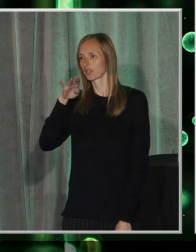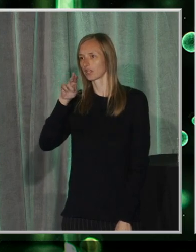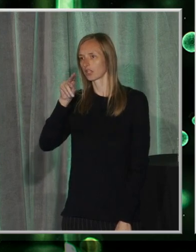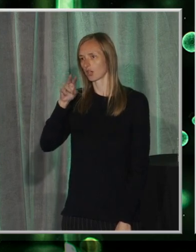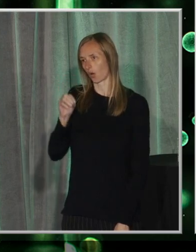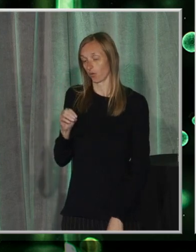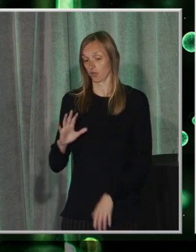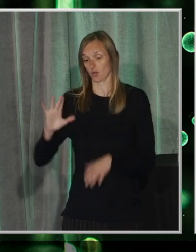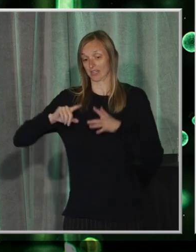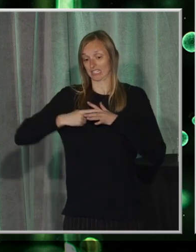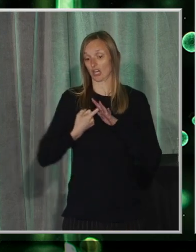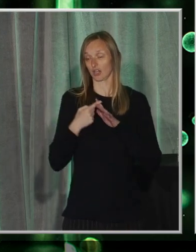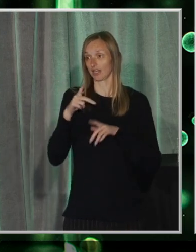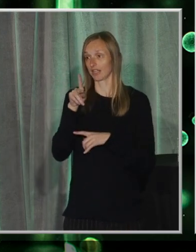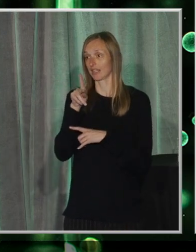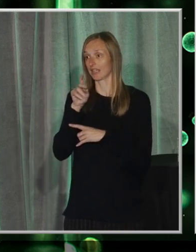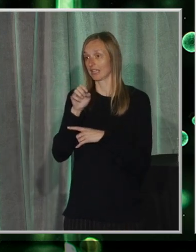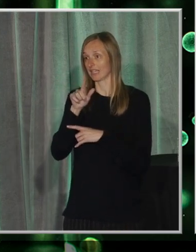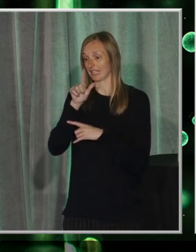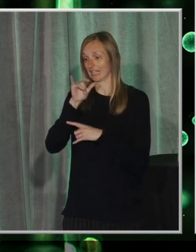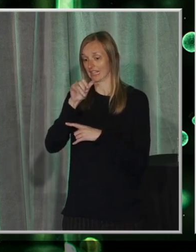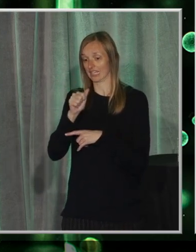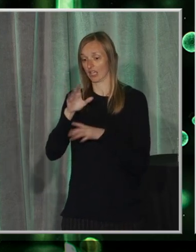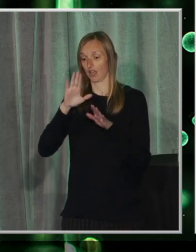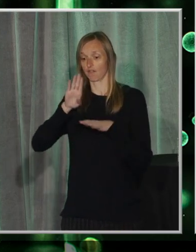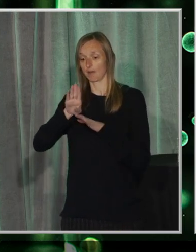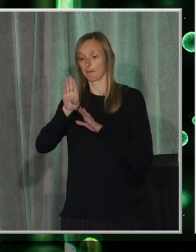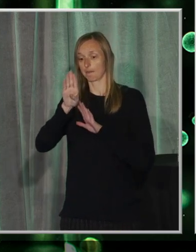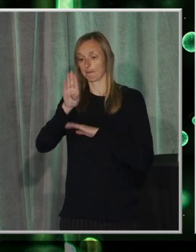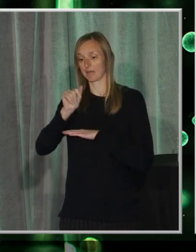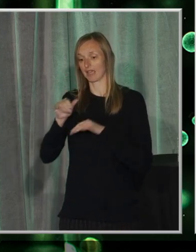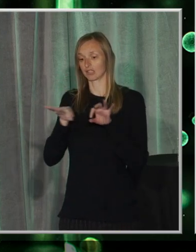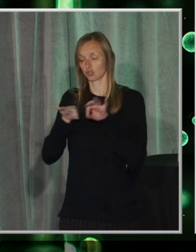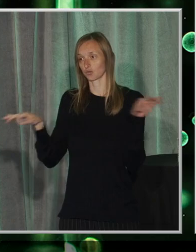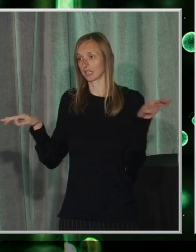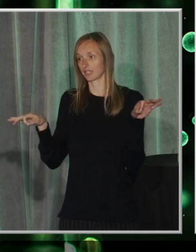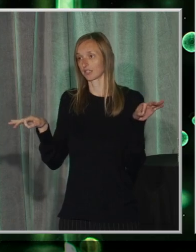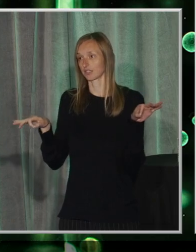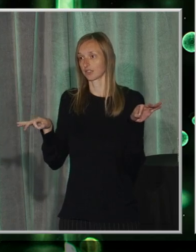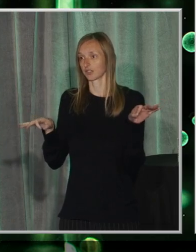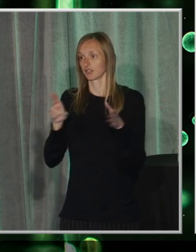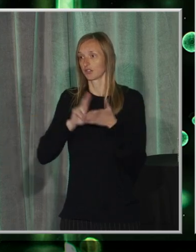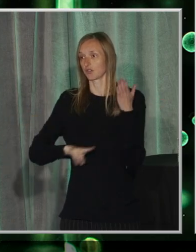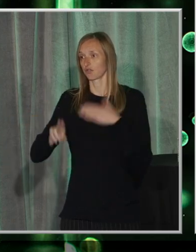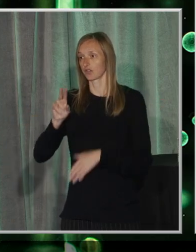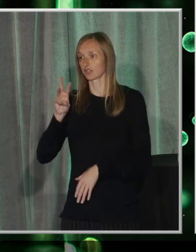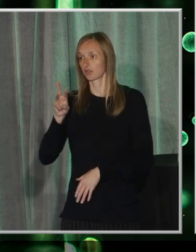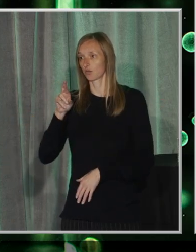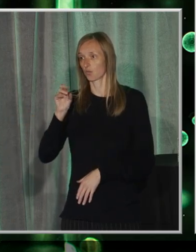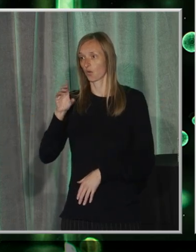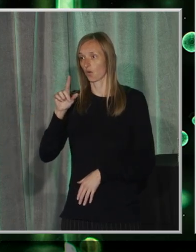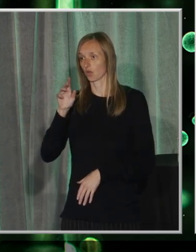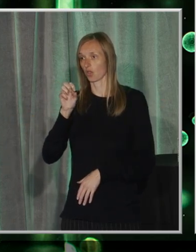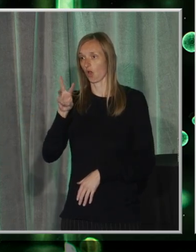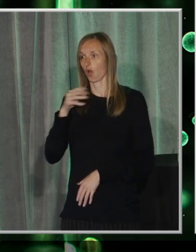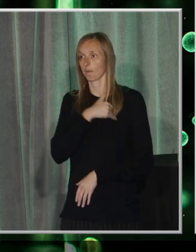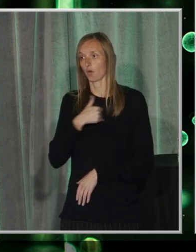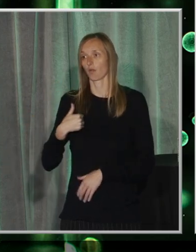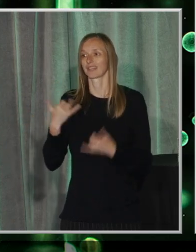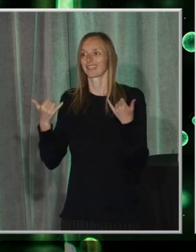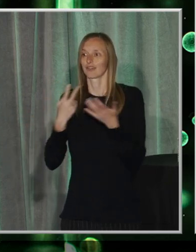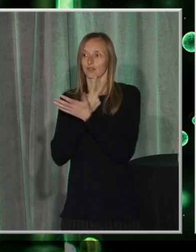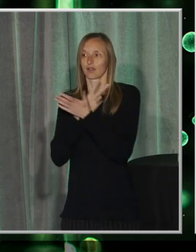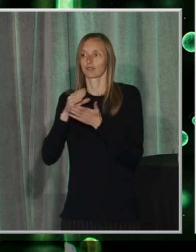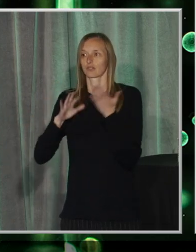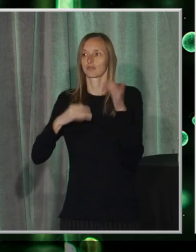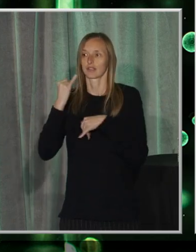pursuing her bachelor's degree in law at University of Wrocław in Poland and is now a graduate student in international law